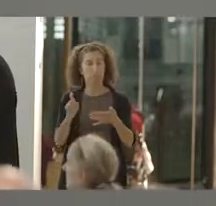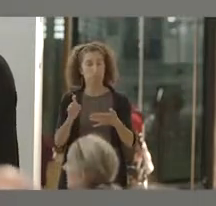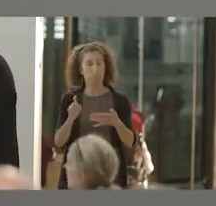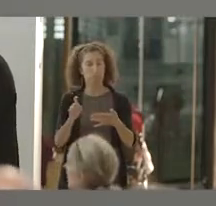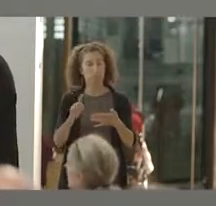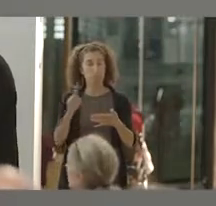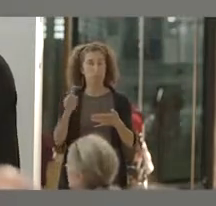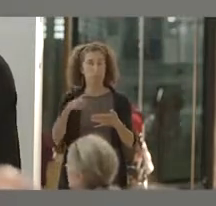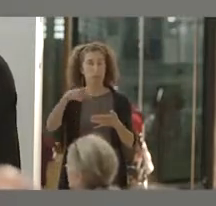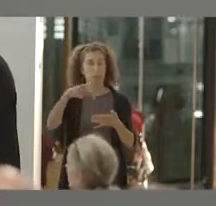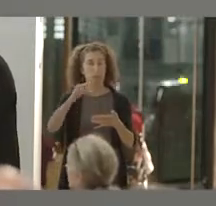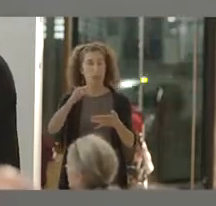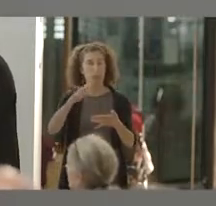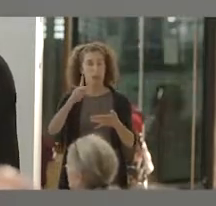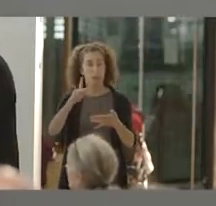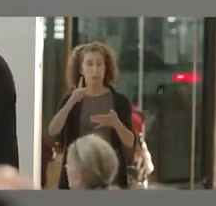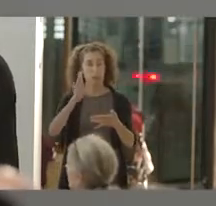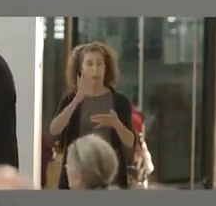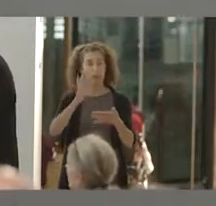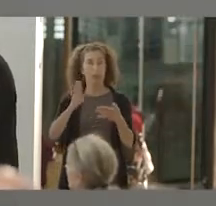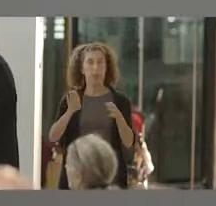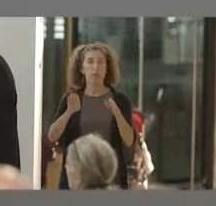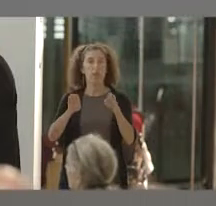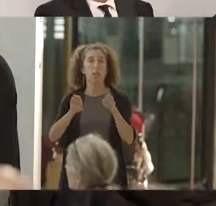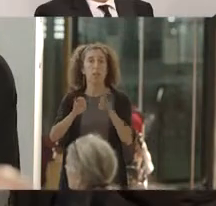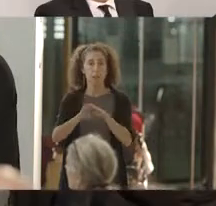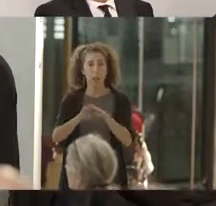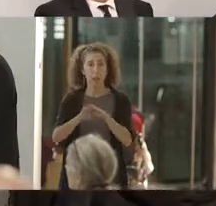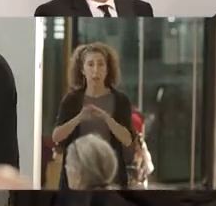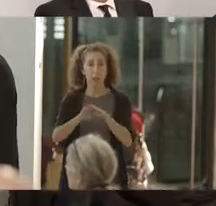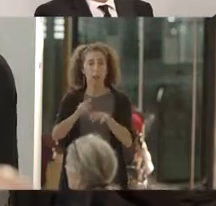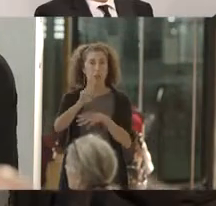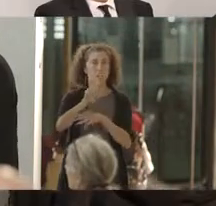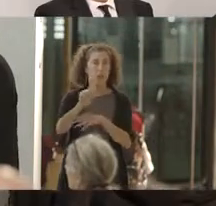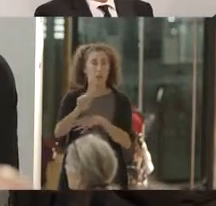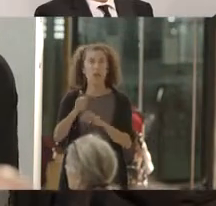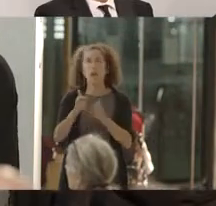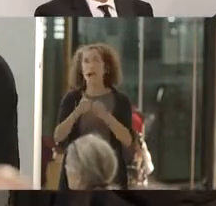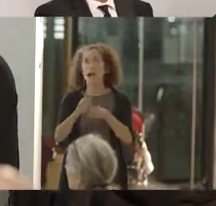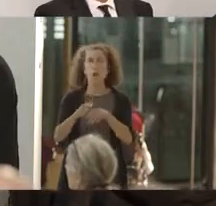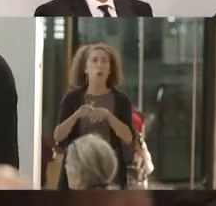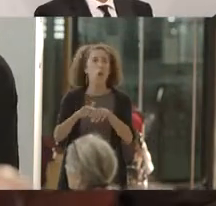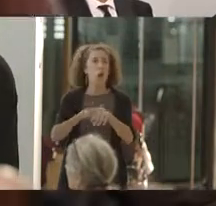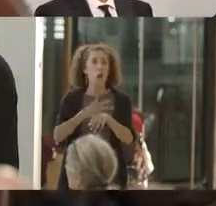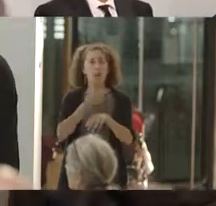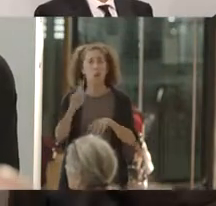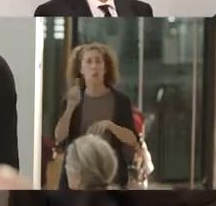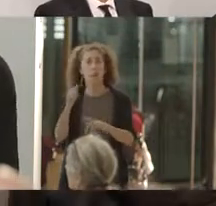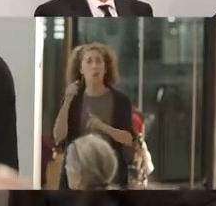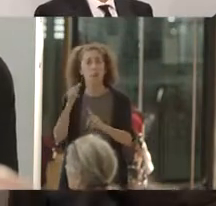3A, and for how long? Can you speak in greater detail as the closing of the park will